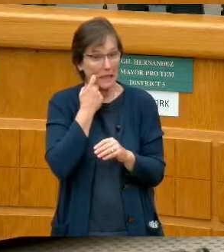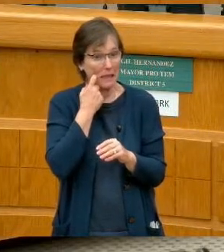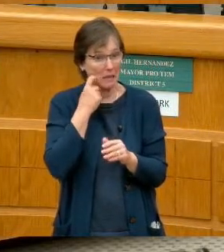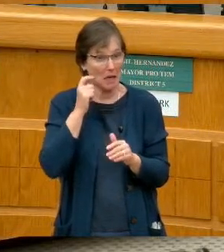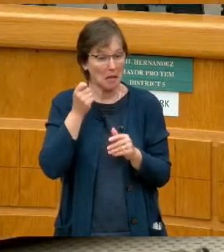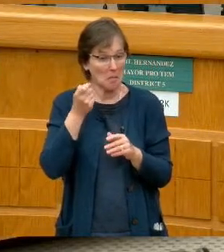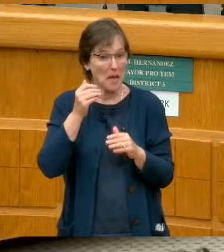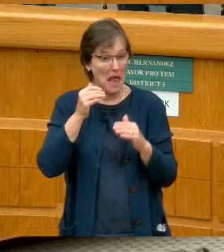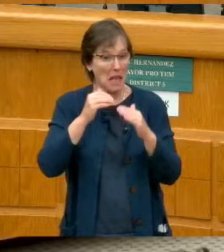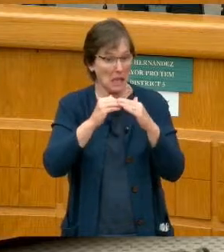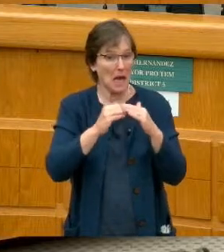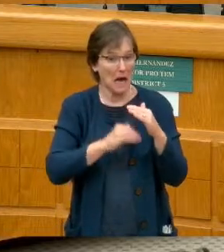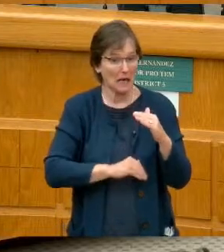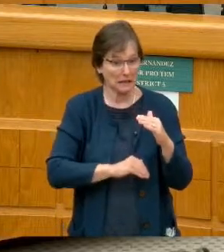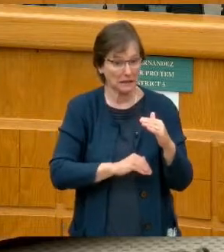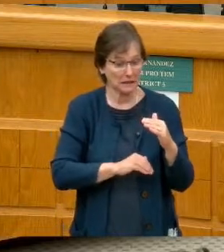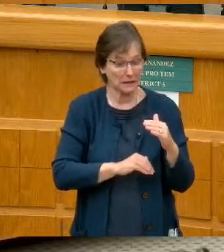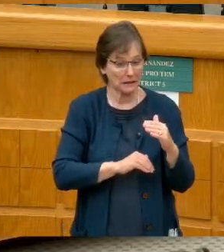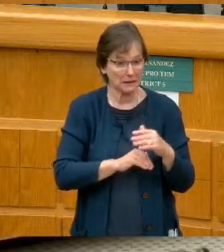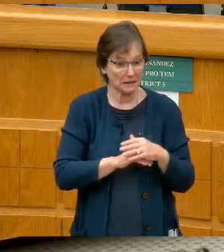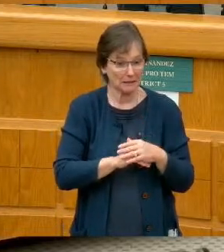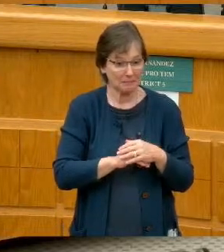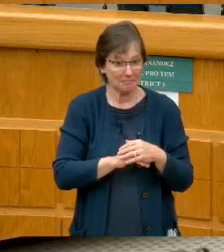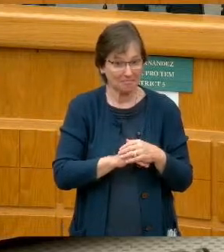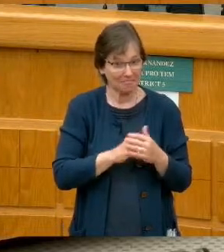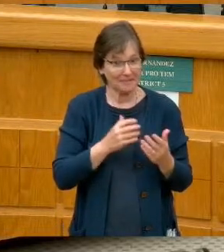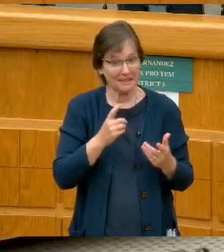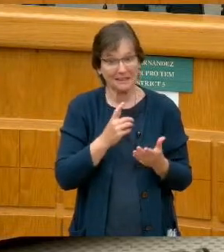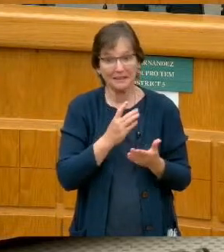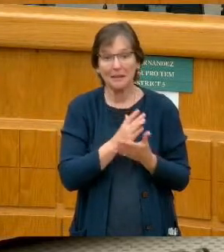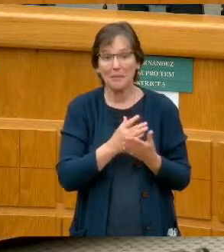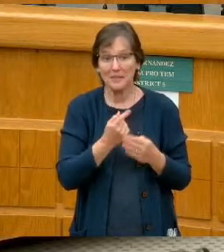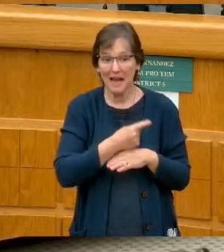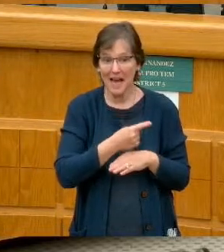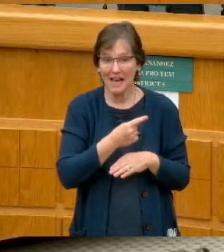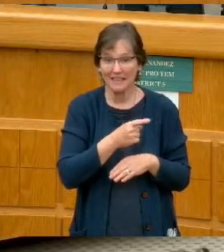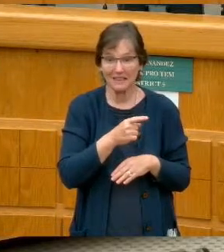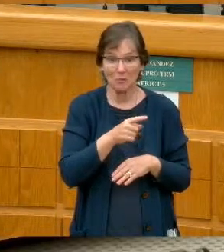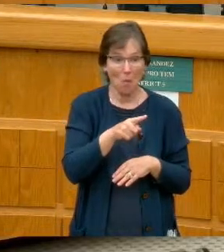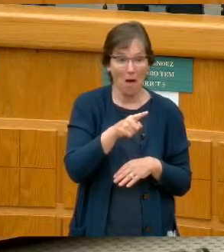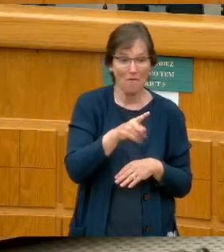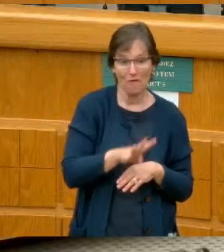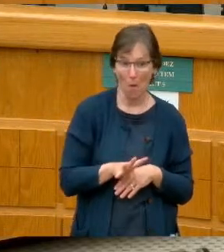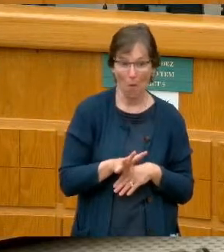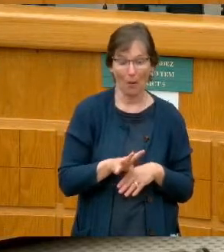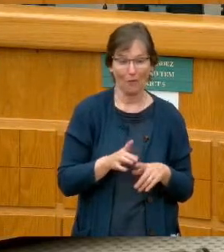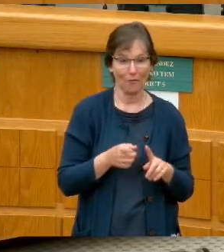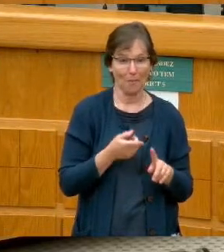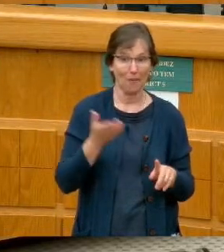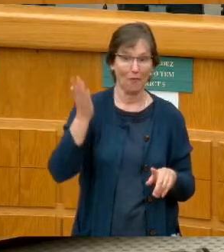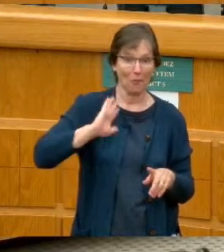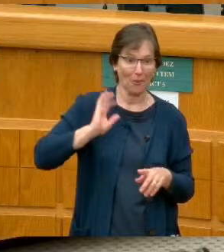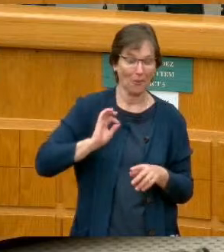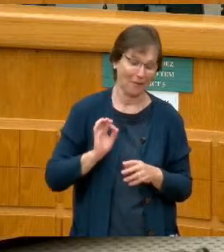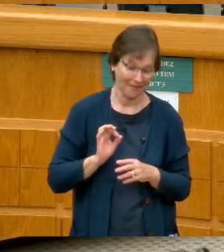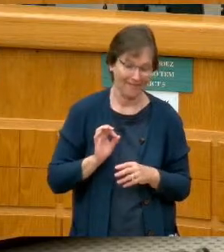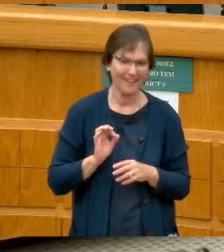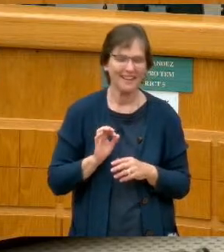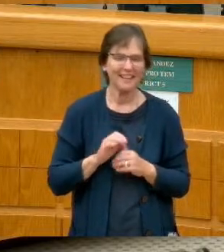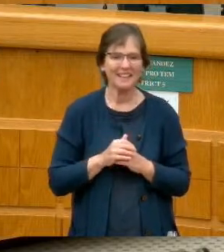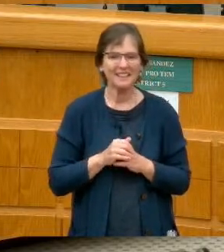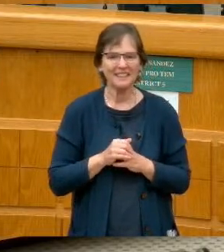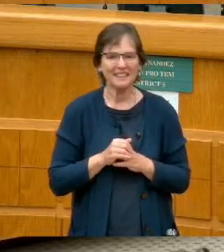about a third or so, even a fourth in some cases of what they were when we were at the peak.